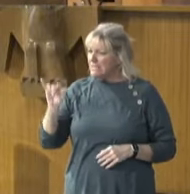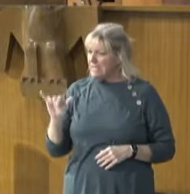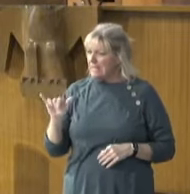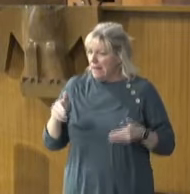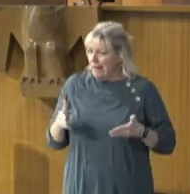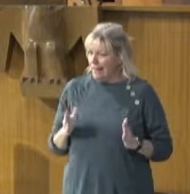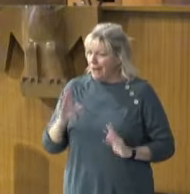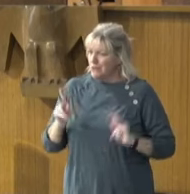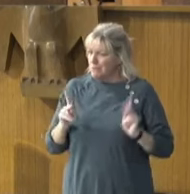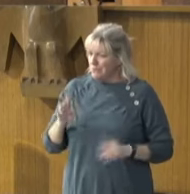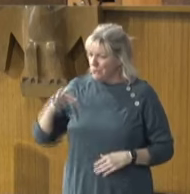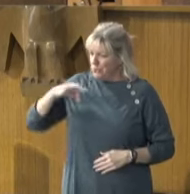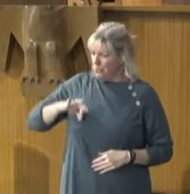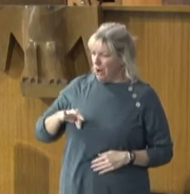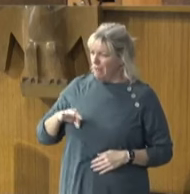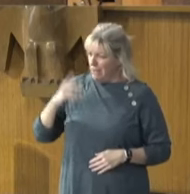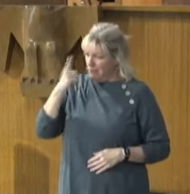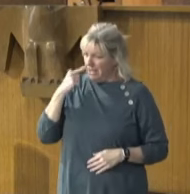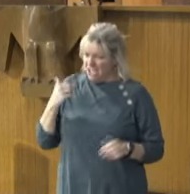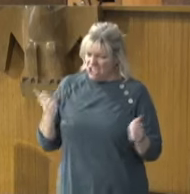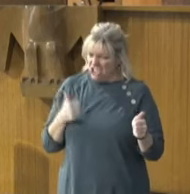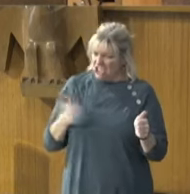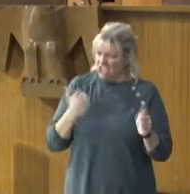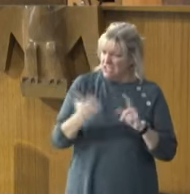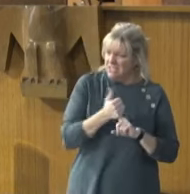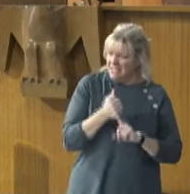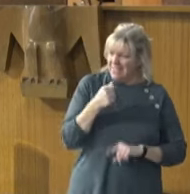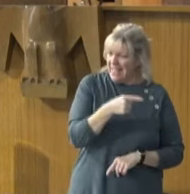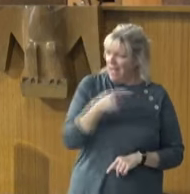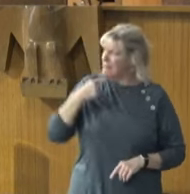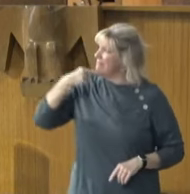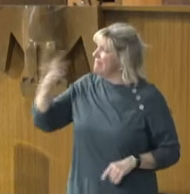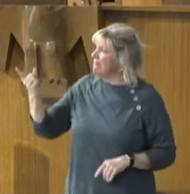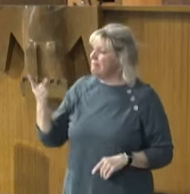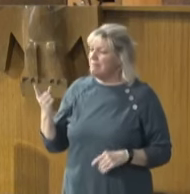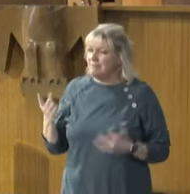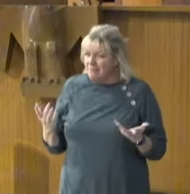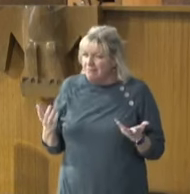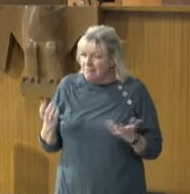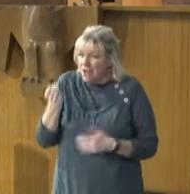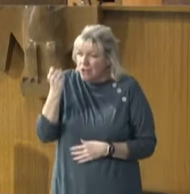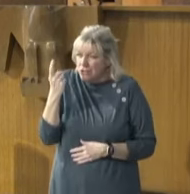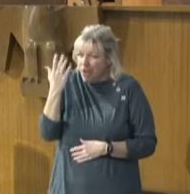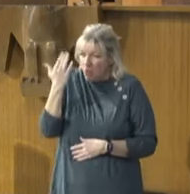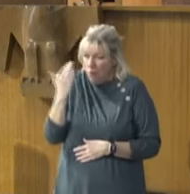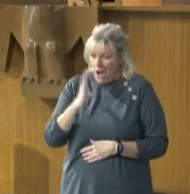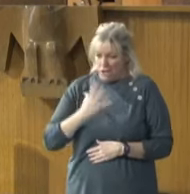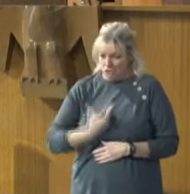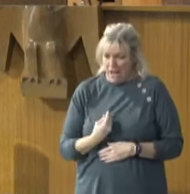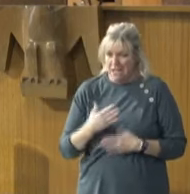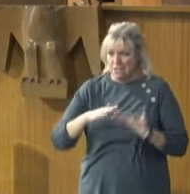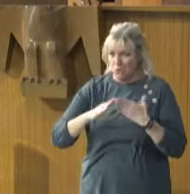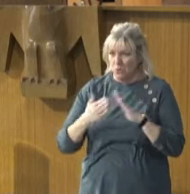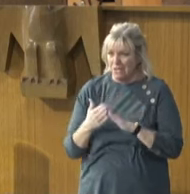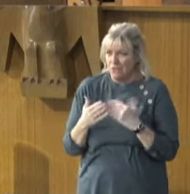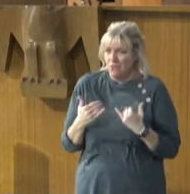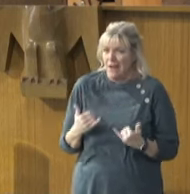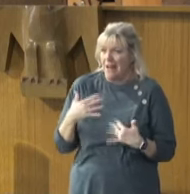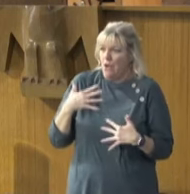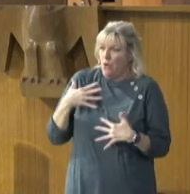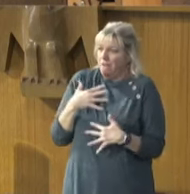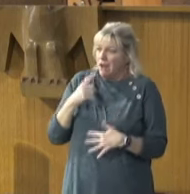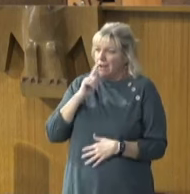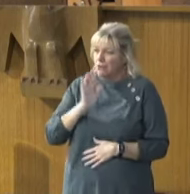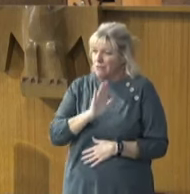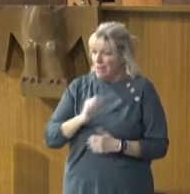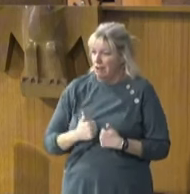profit off of their persecution. It is understandable why the transgender community would be afraid for their lives